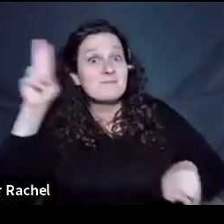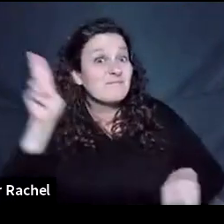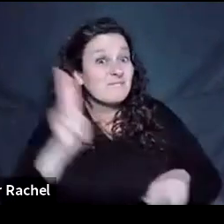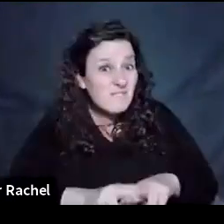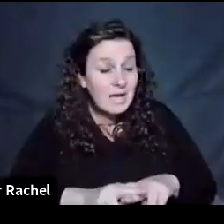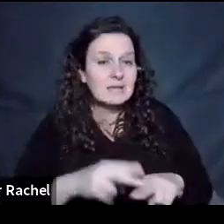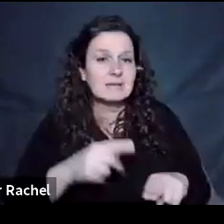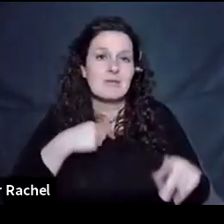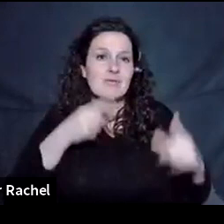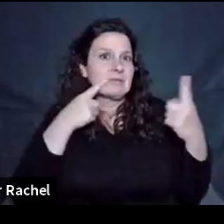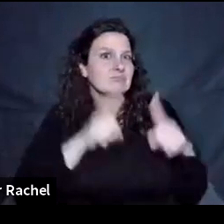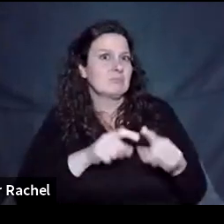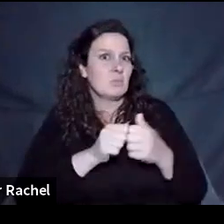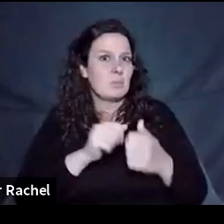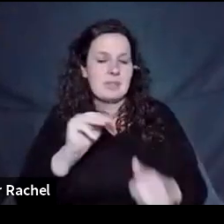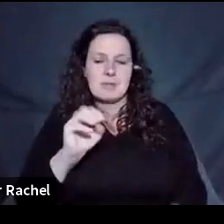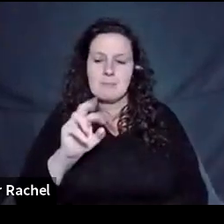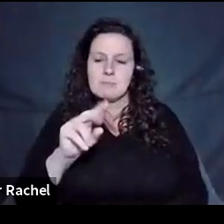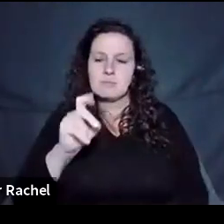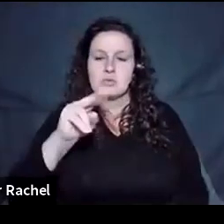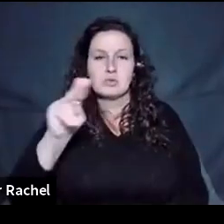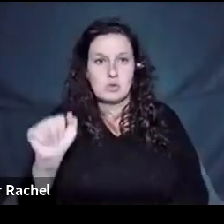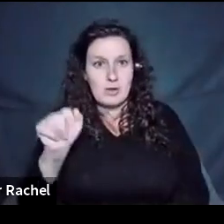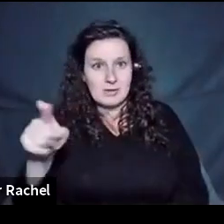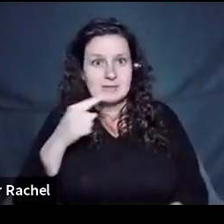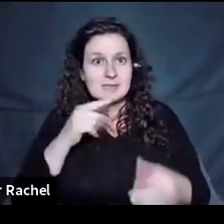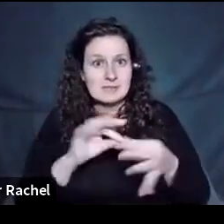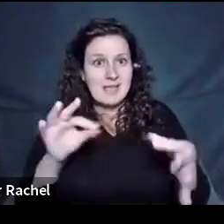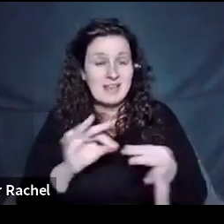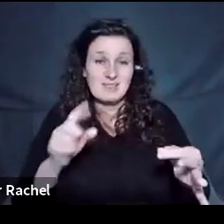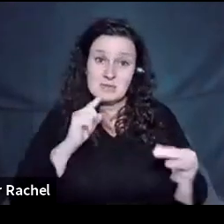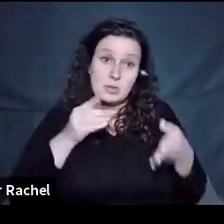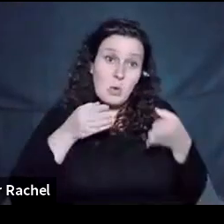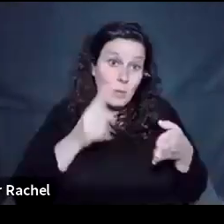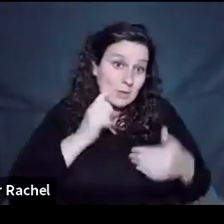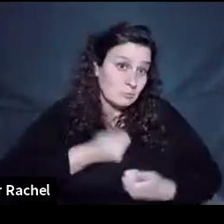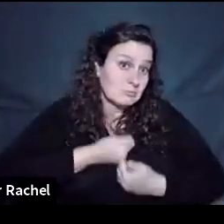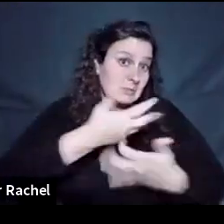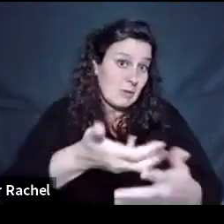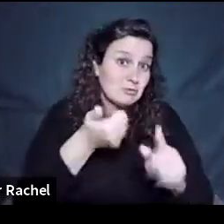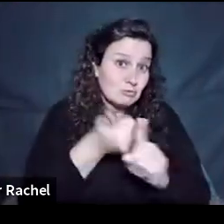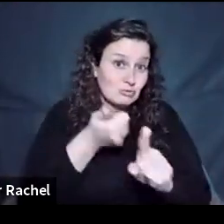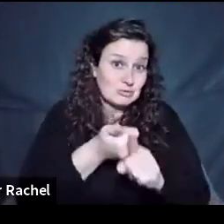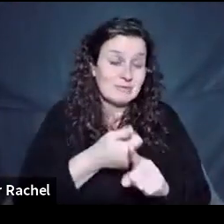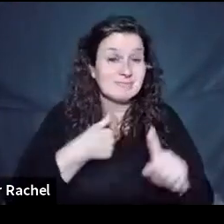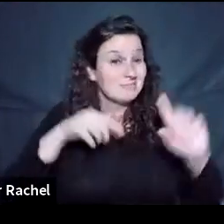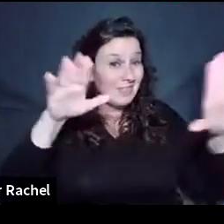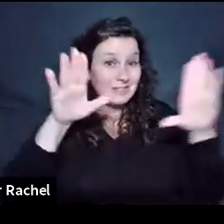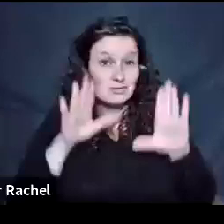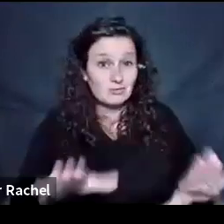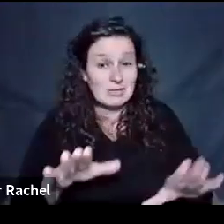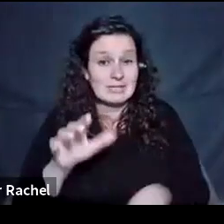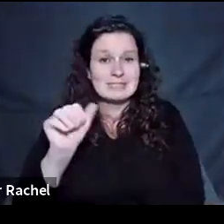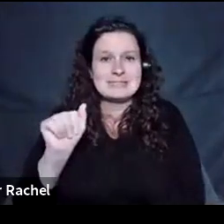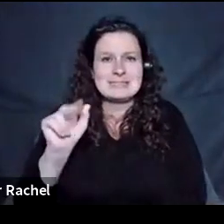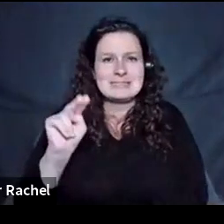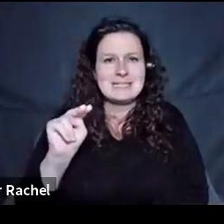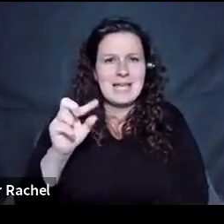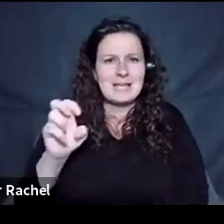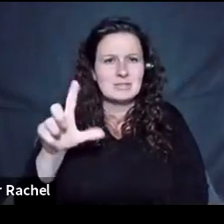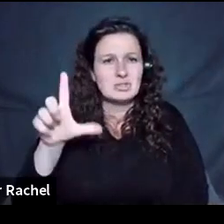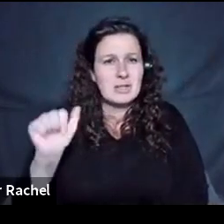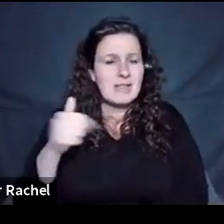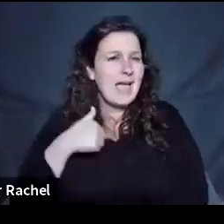what Mordana said there. It's a means of self-expression. So that's great. And Angela, I heard you talk a little